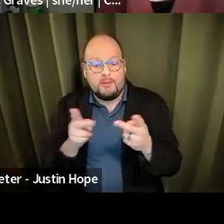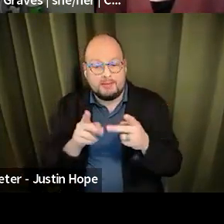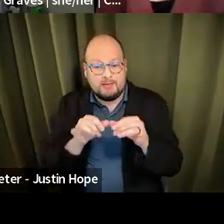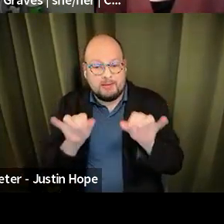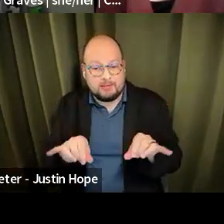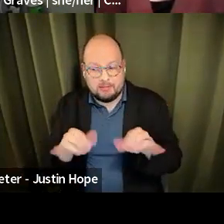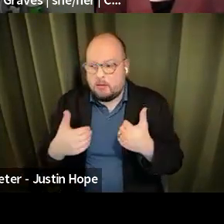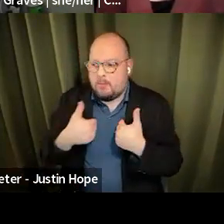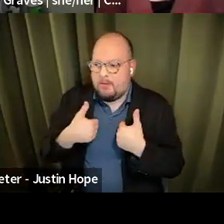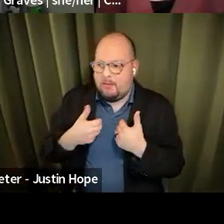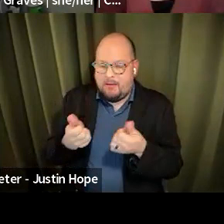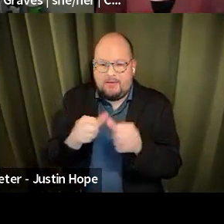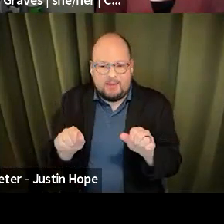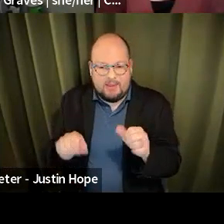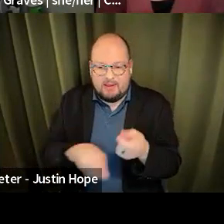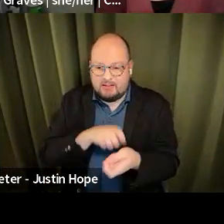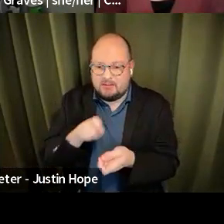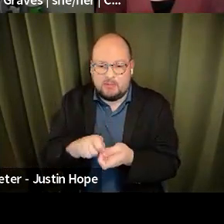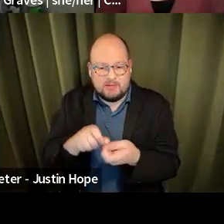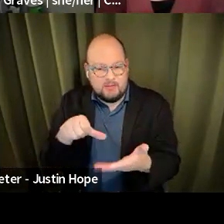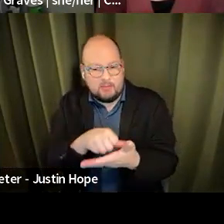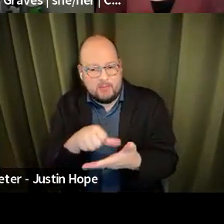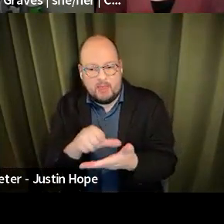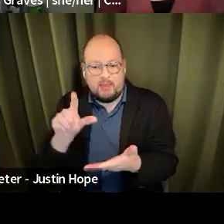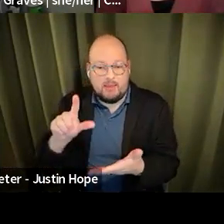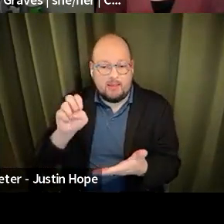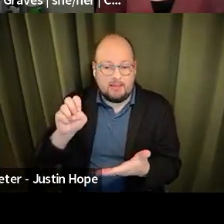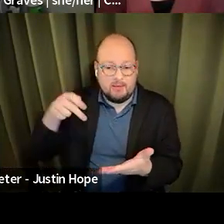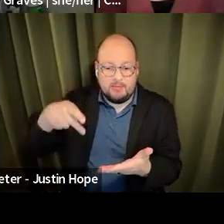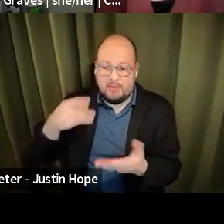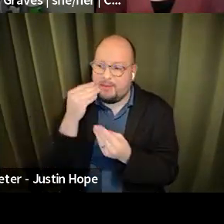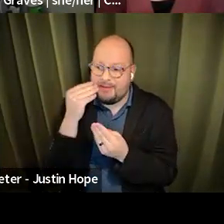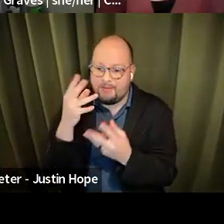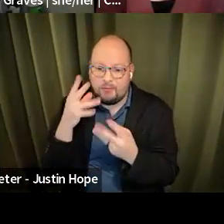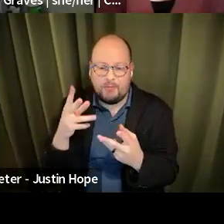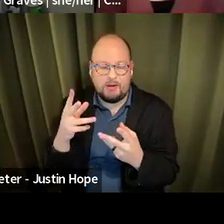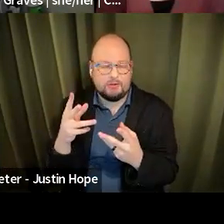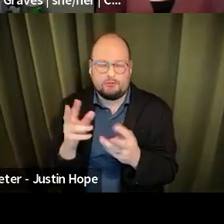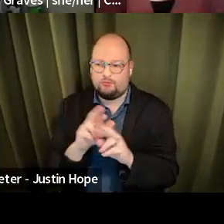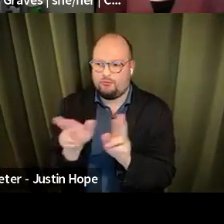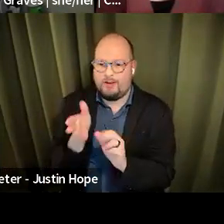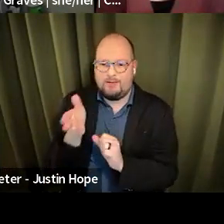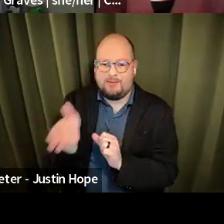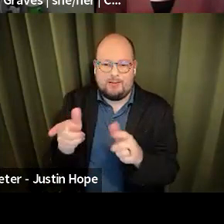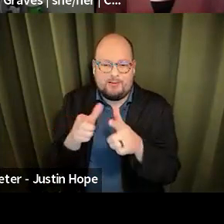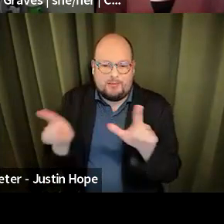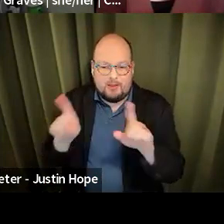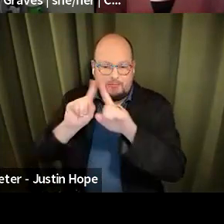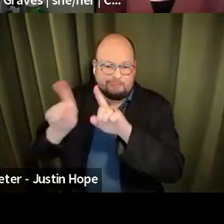or LEP pages where they have information coming up in different languages for people?